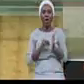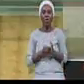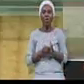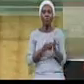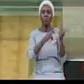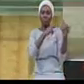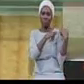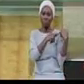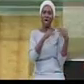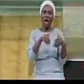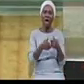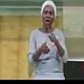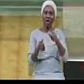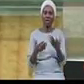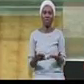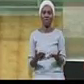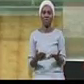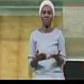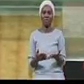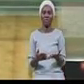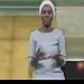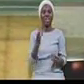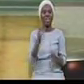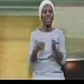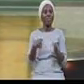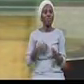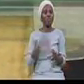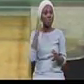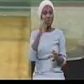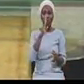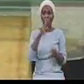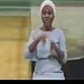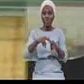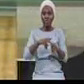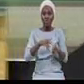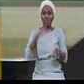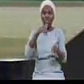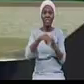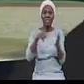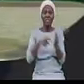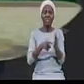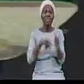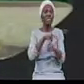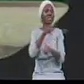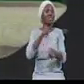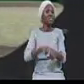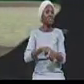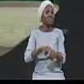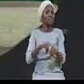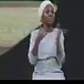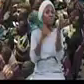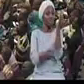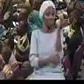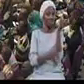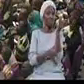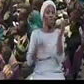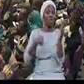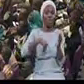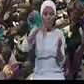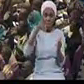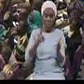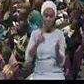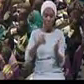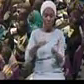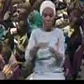this nation, we must then open that bottle and sprinkle some salt on this local